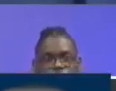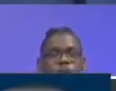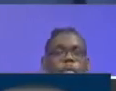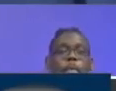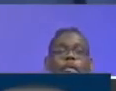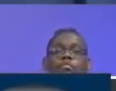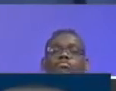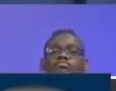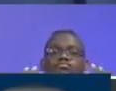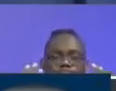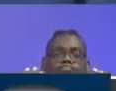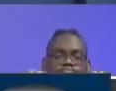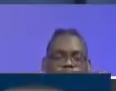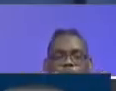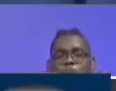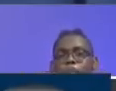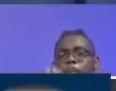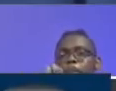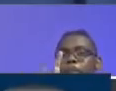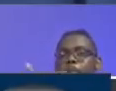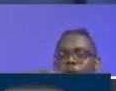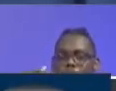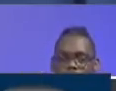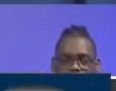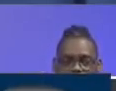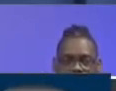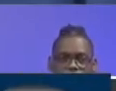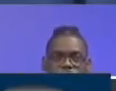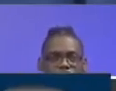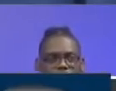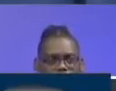public, wherever you are, thank you for tuning in today.